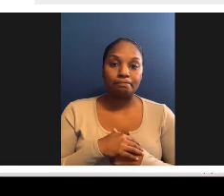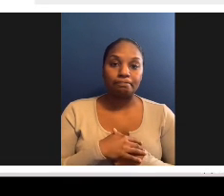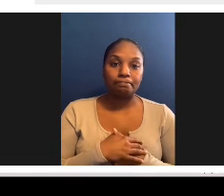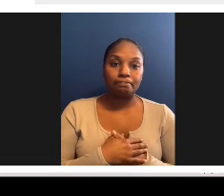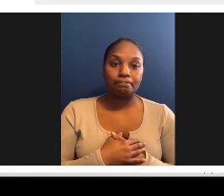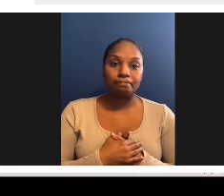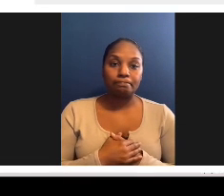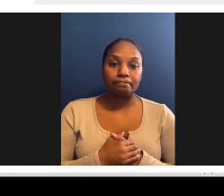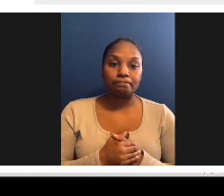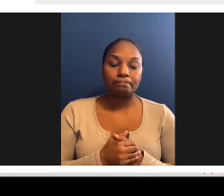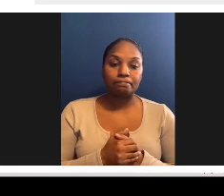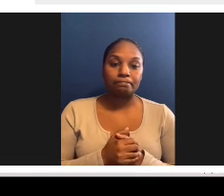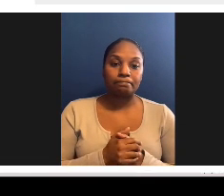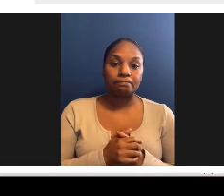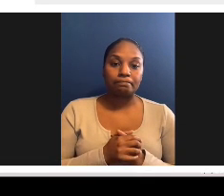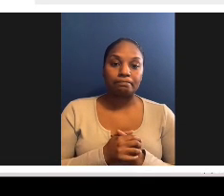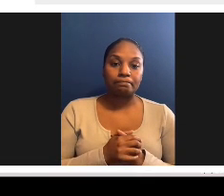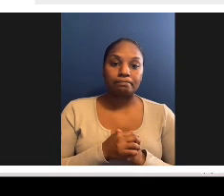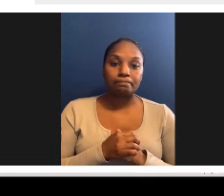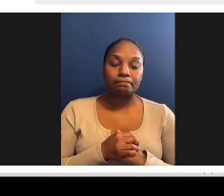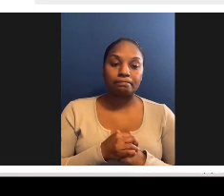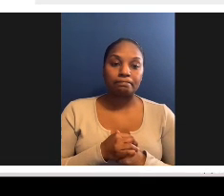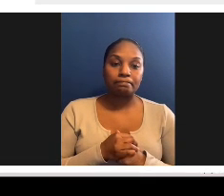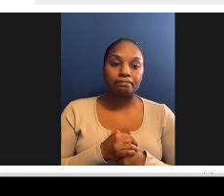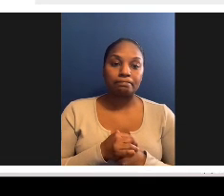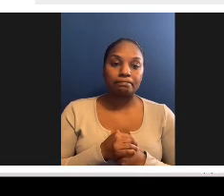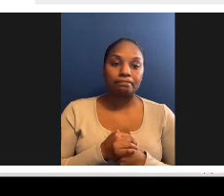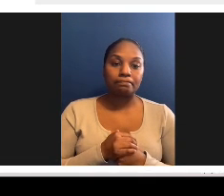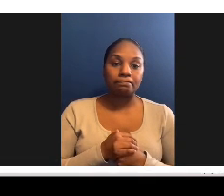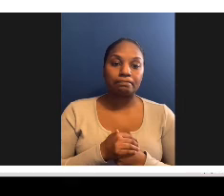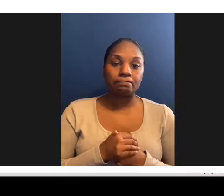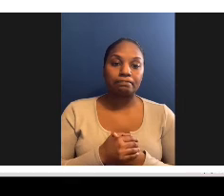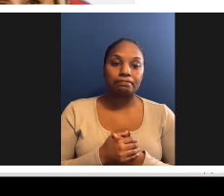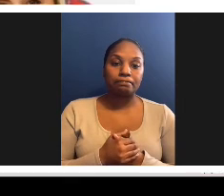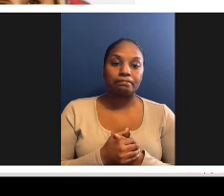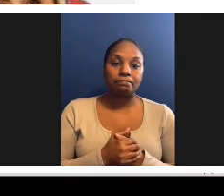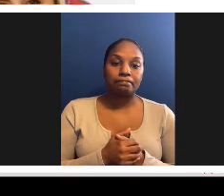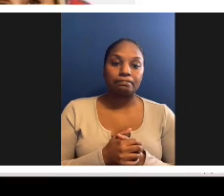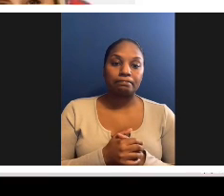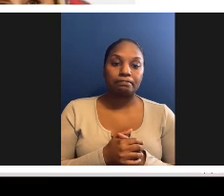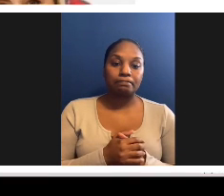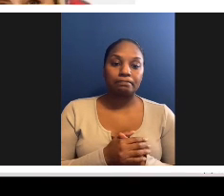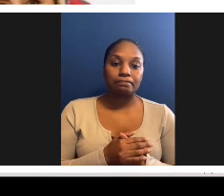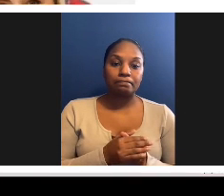What happened? I don't know. The pathway's back up. Got it.